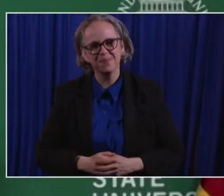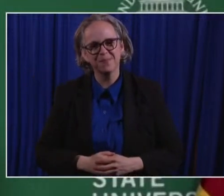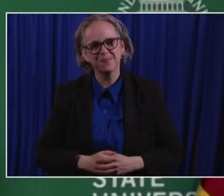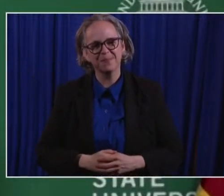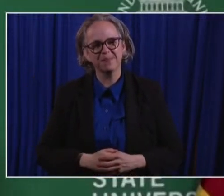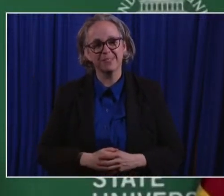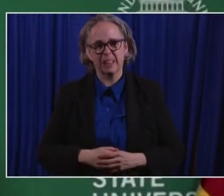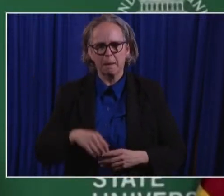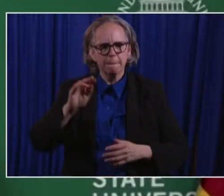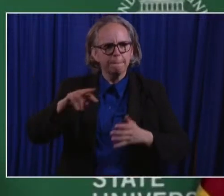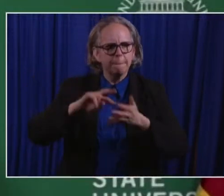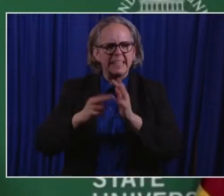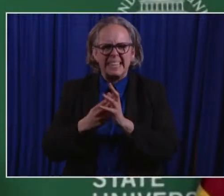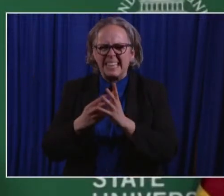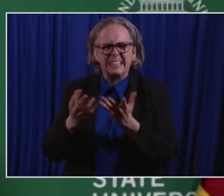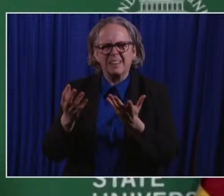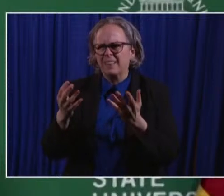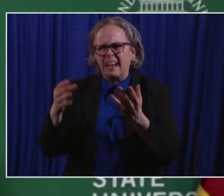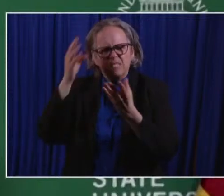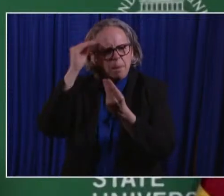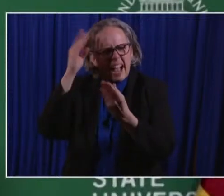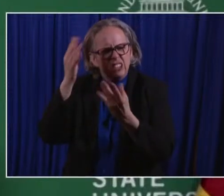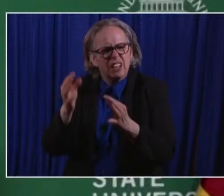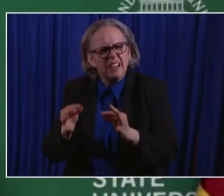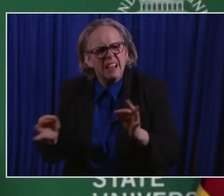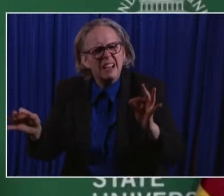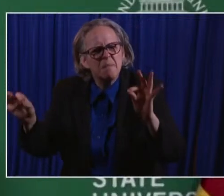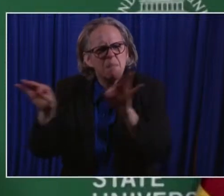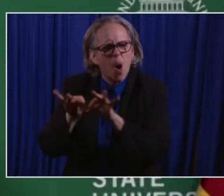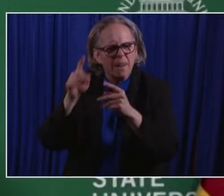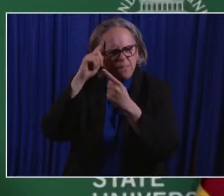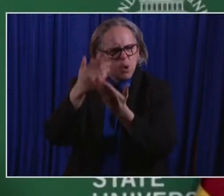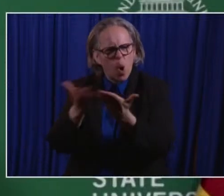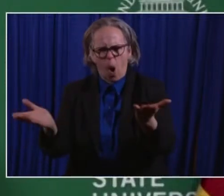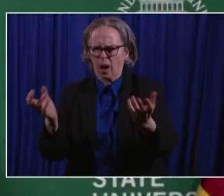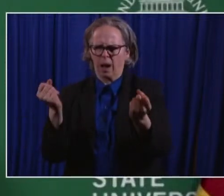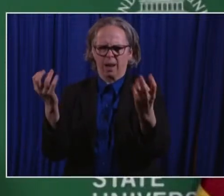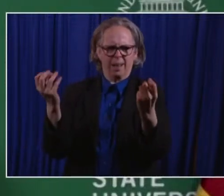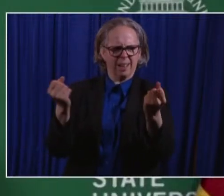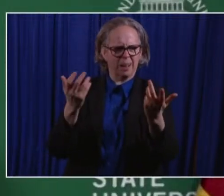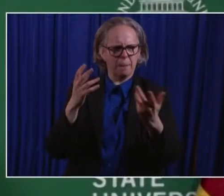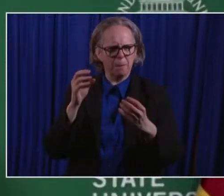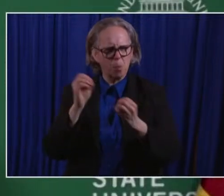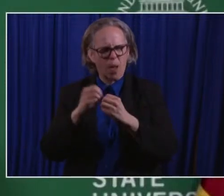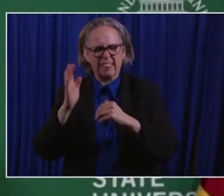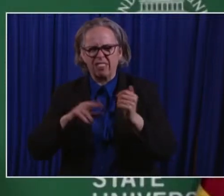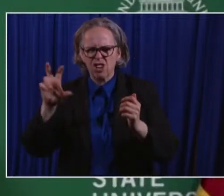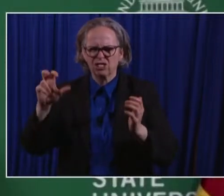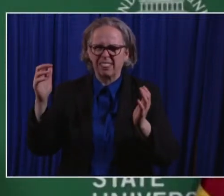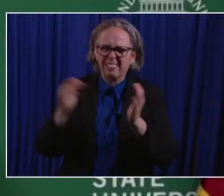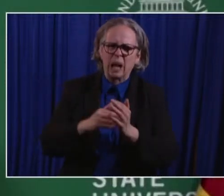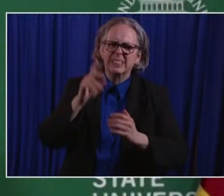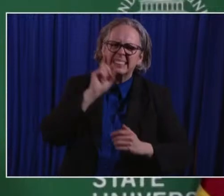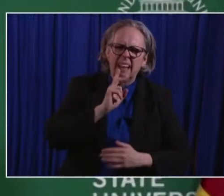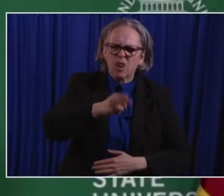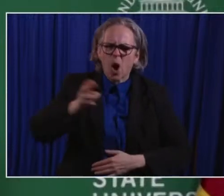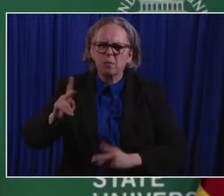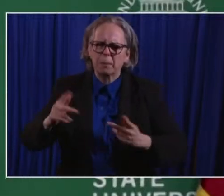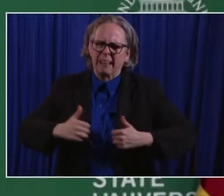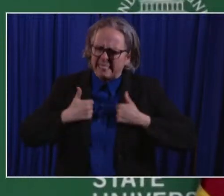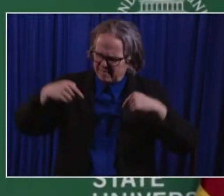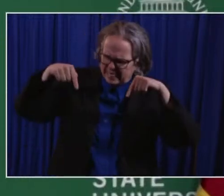than 303,000 Ohioans who are deaf, hard of hearing, and are grateful to all who have worked to make